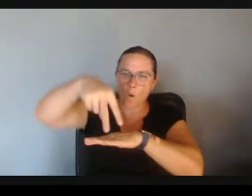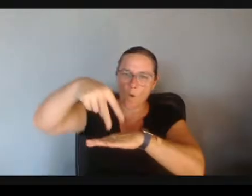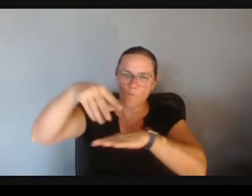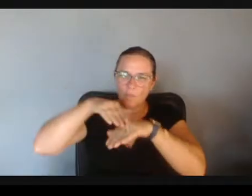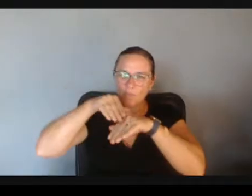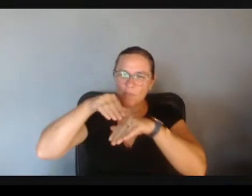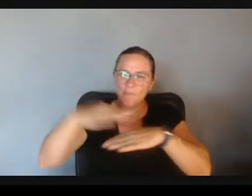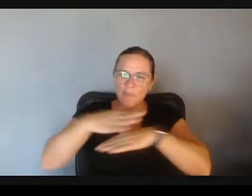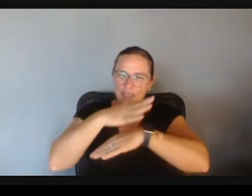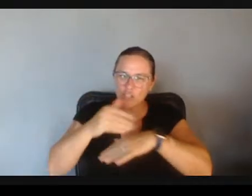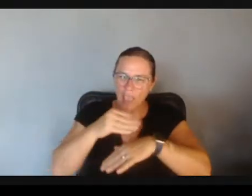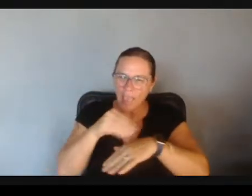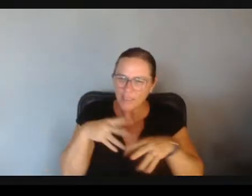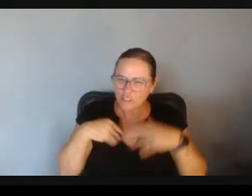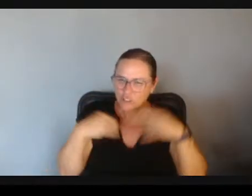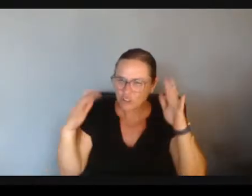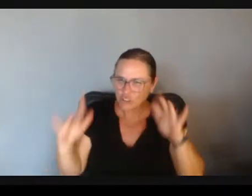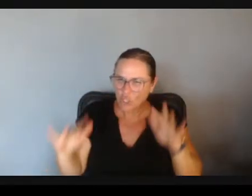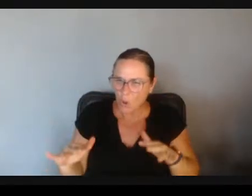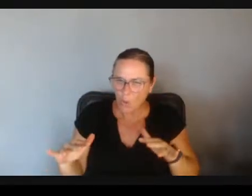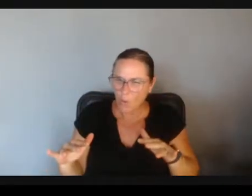snow? Yes.